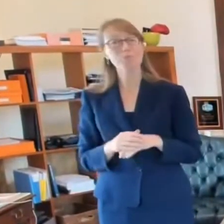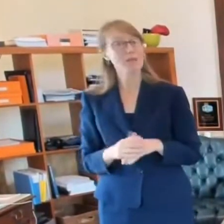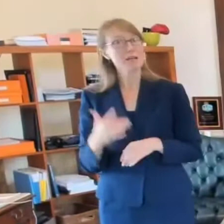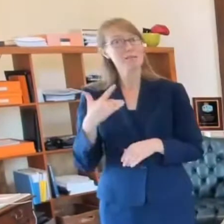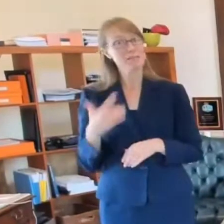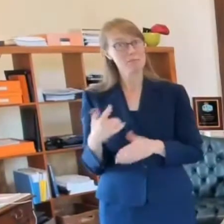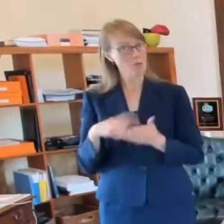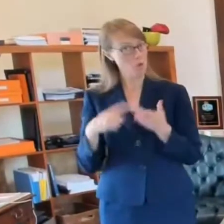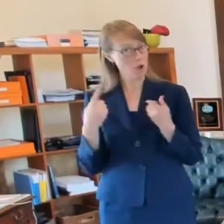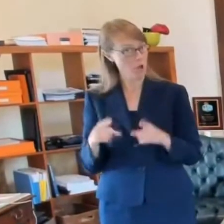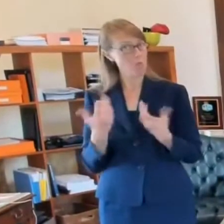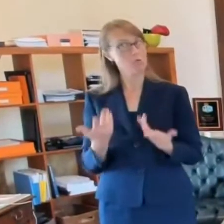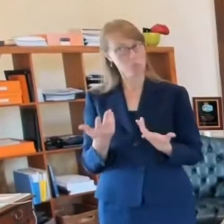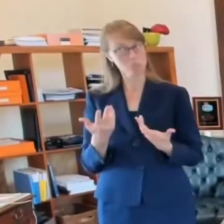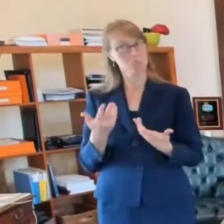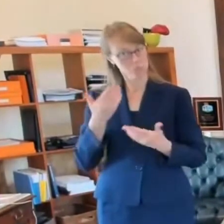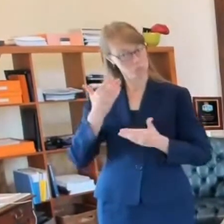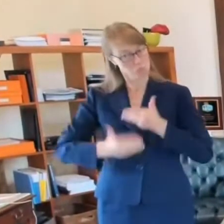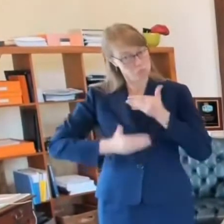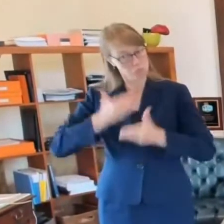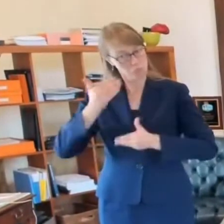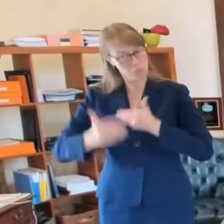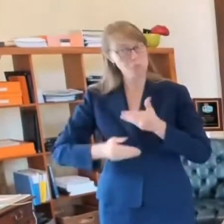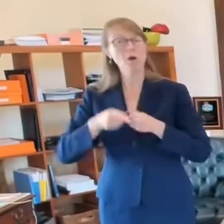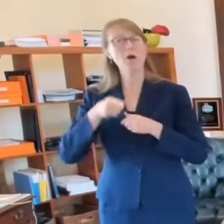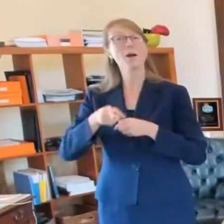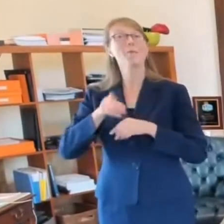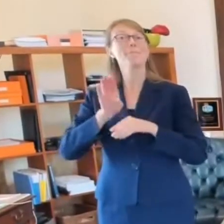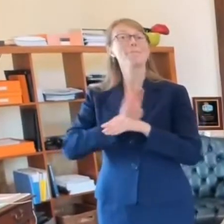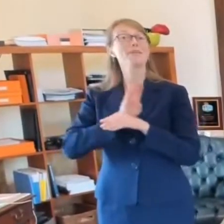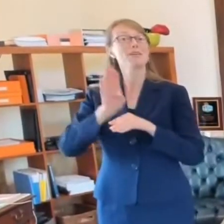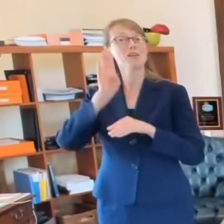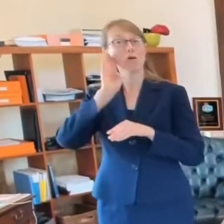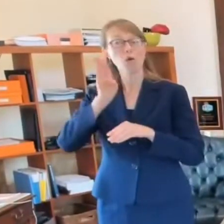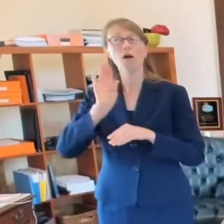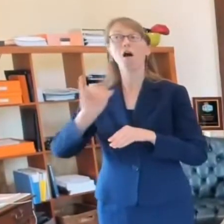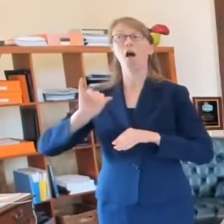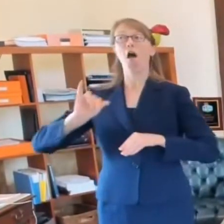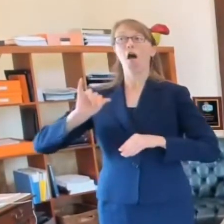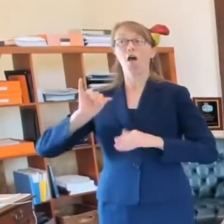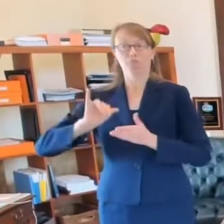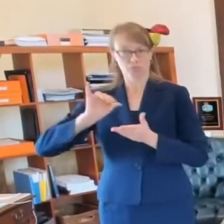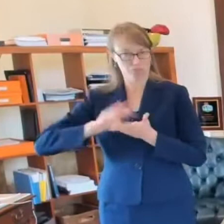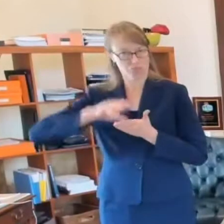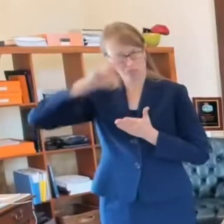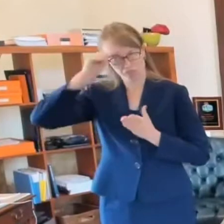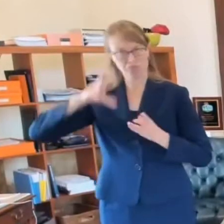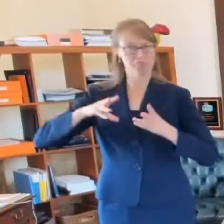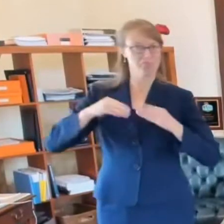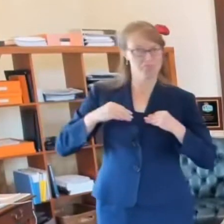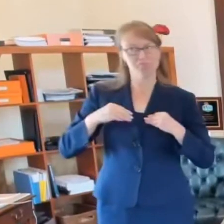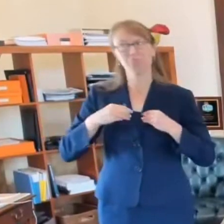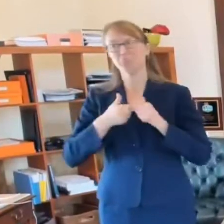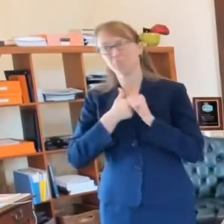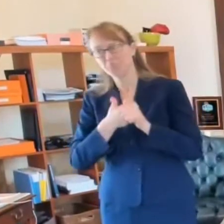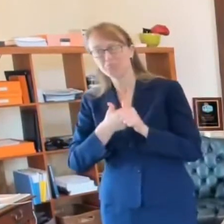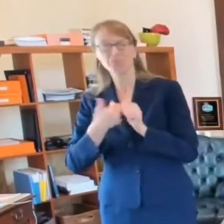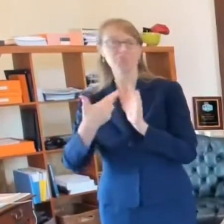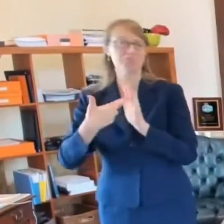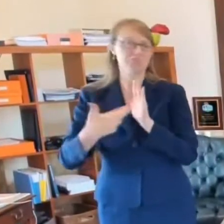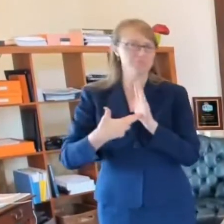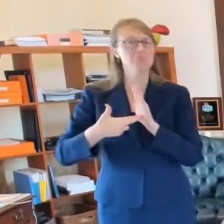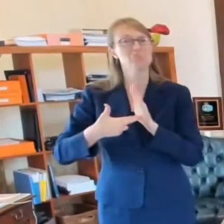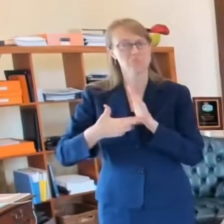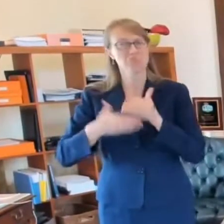with them and educate them and make sure that they know the things that they're supposed to be doing. Last week, it was